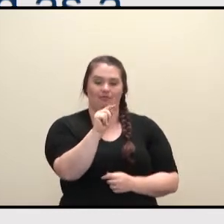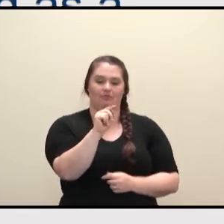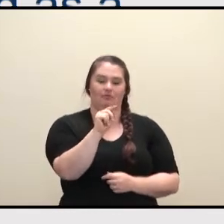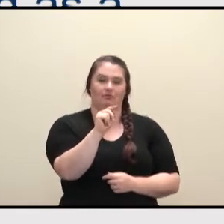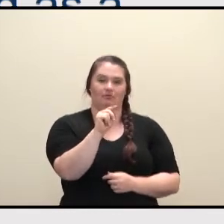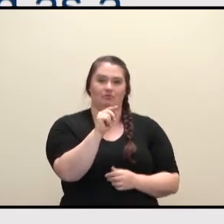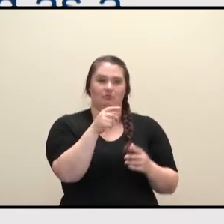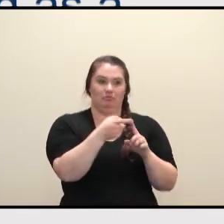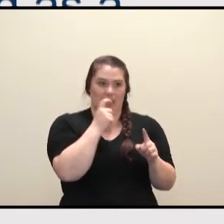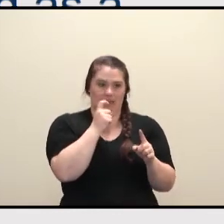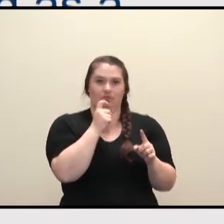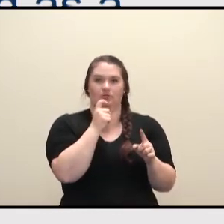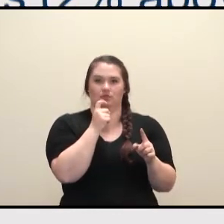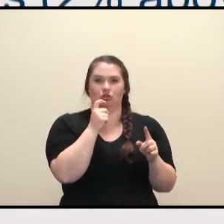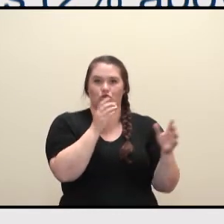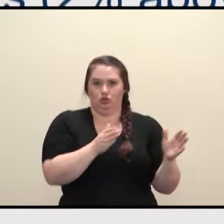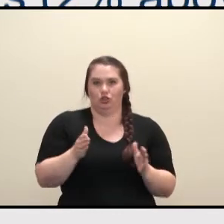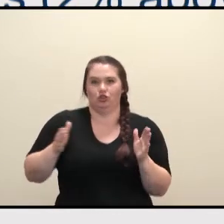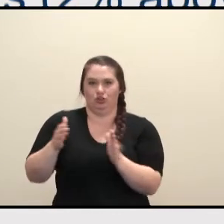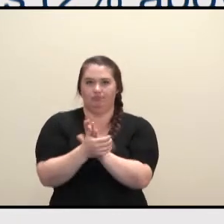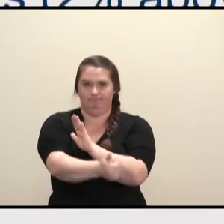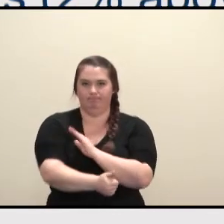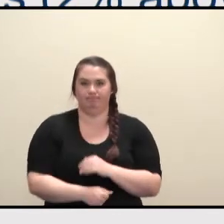that is how we do it for the district.